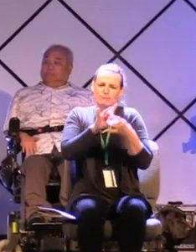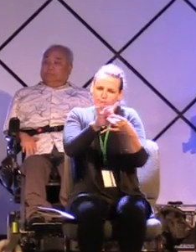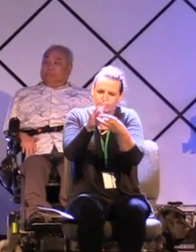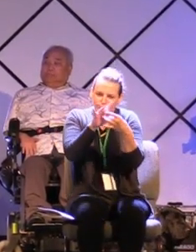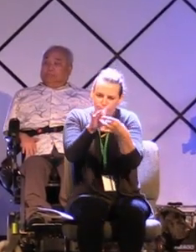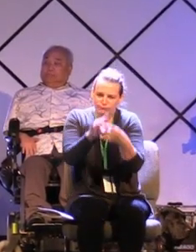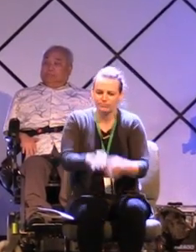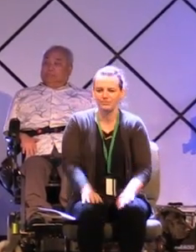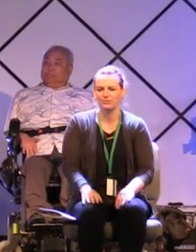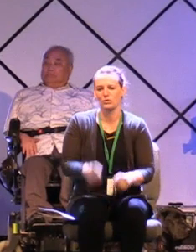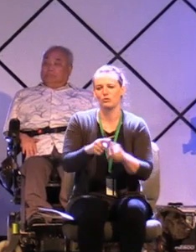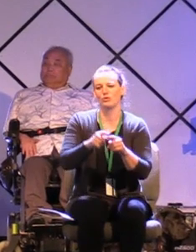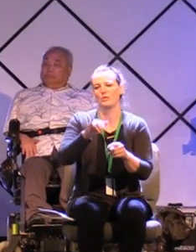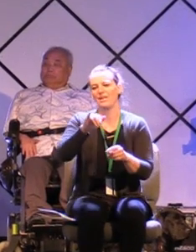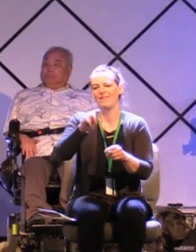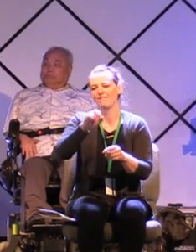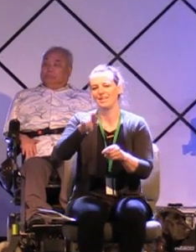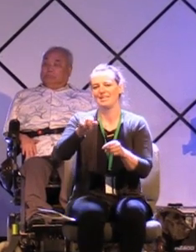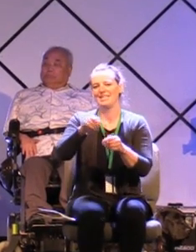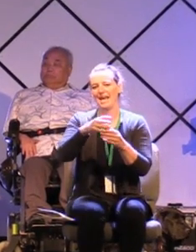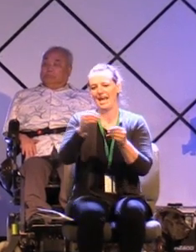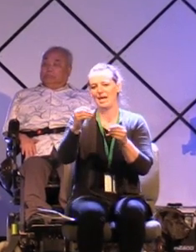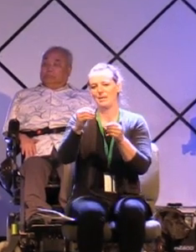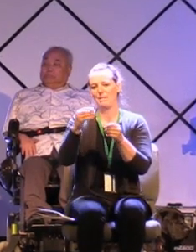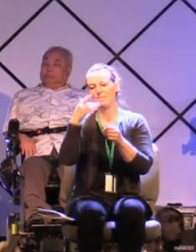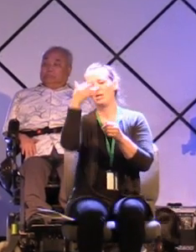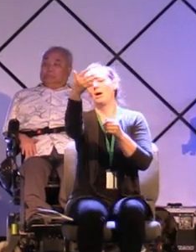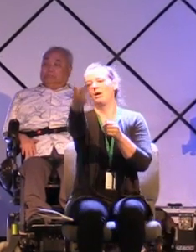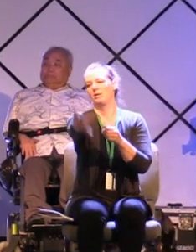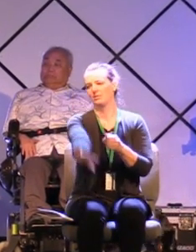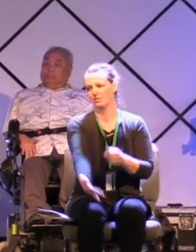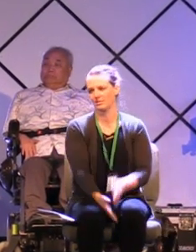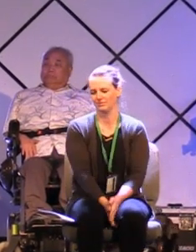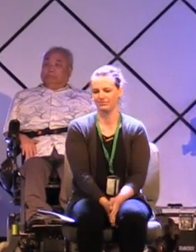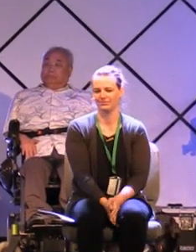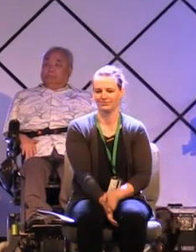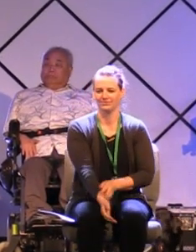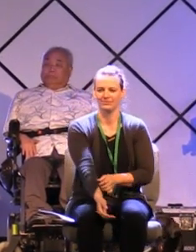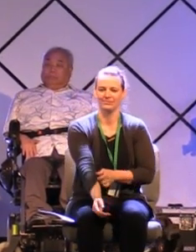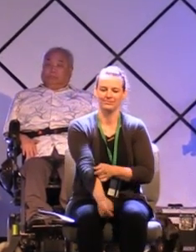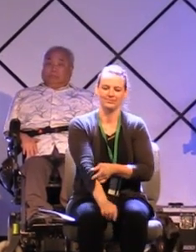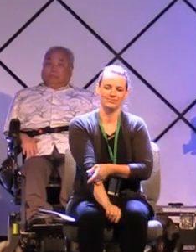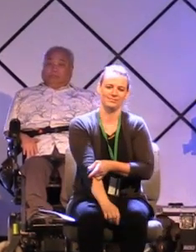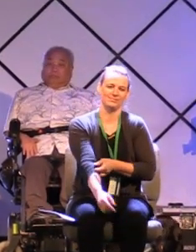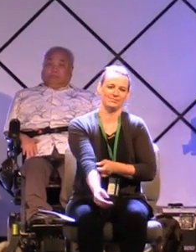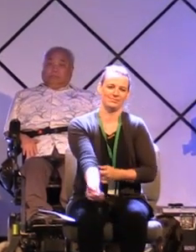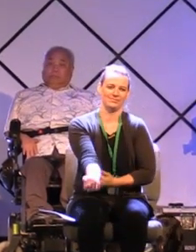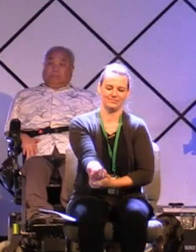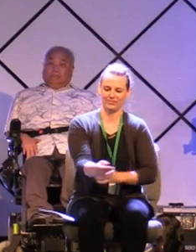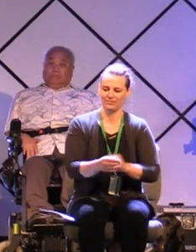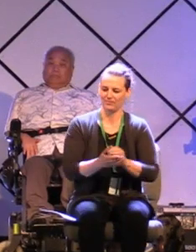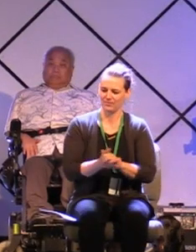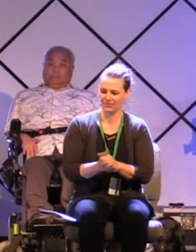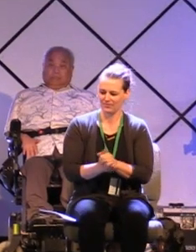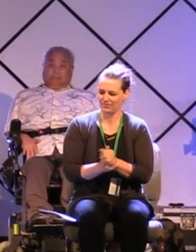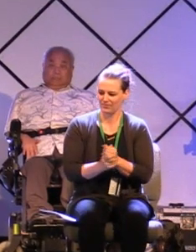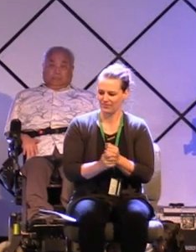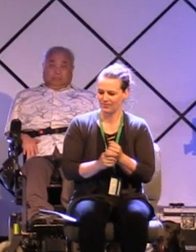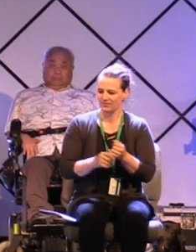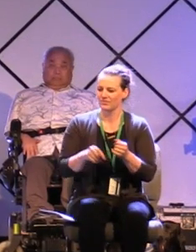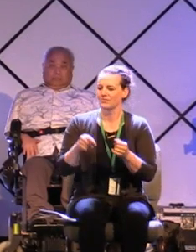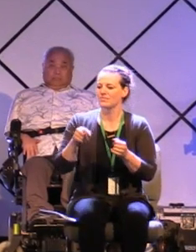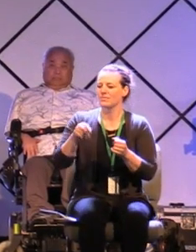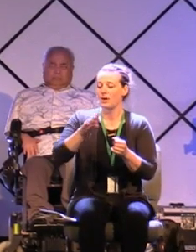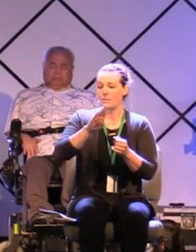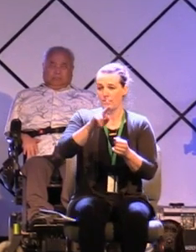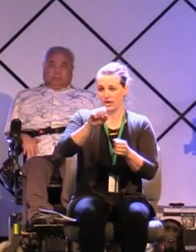are to infinity and beyond. Buzz was raised at Coffee Creek Correctional Facility in Wilsonville, Oregon, and was co-puppy raised by